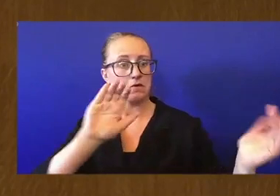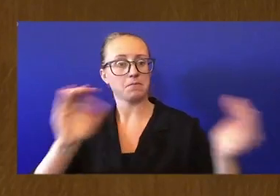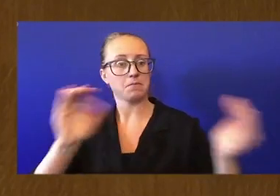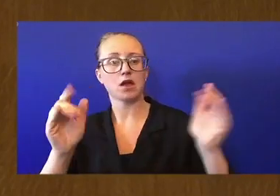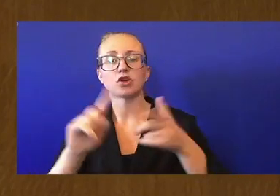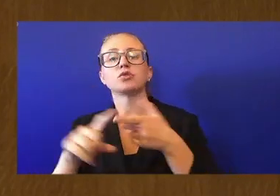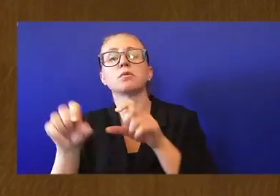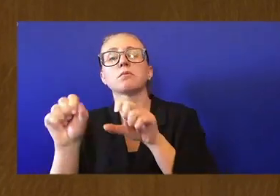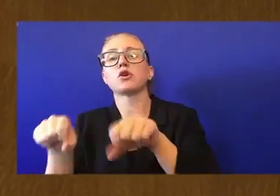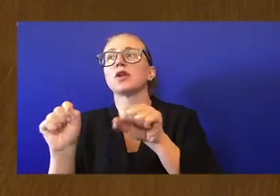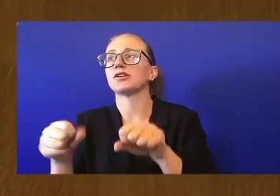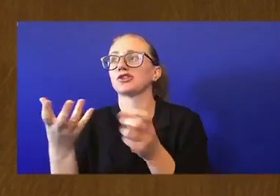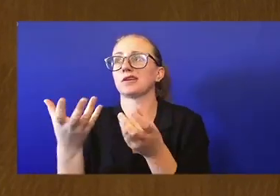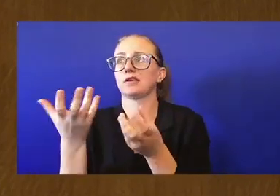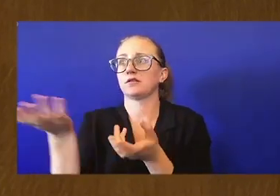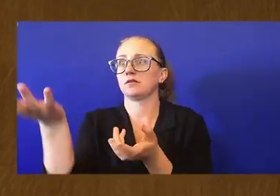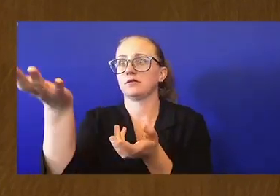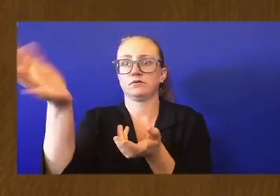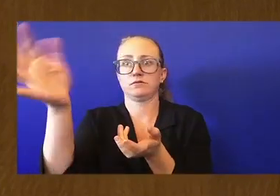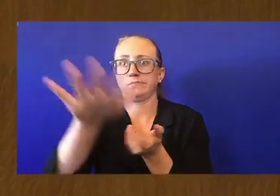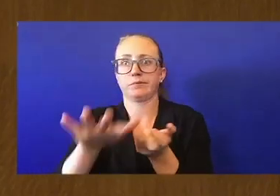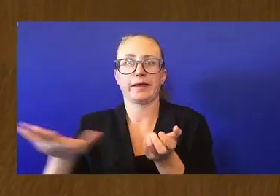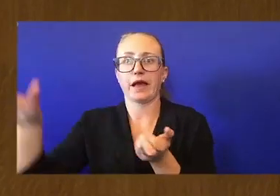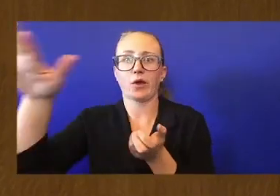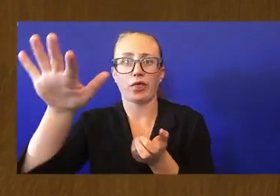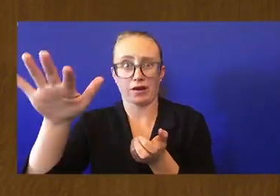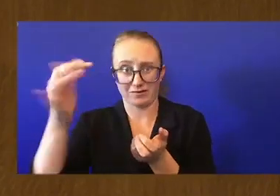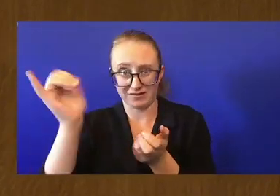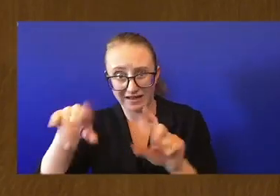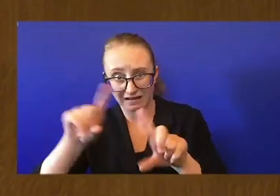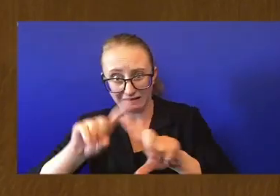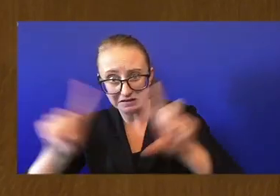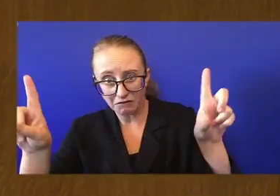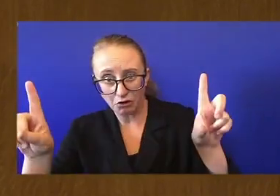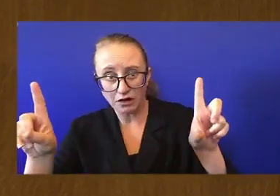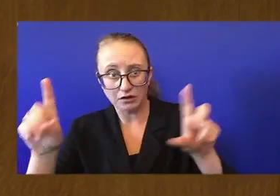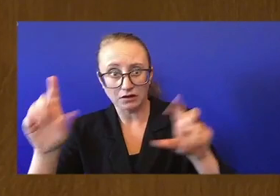there, and is it any different from what it was years ago?